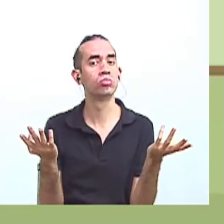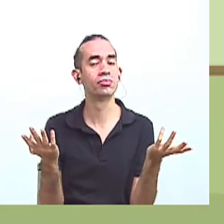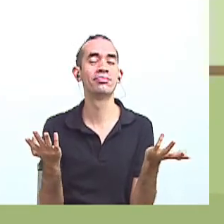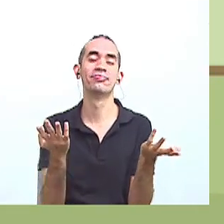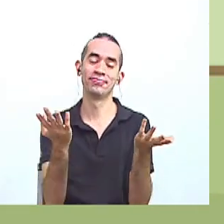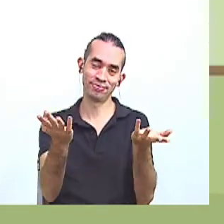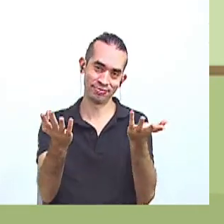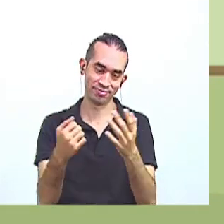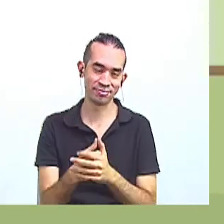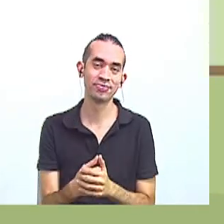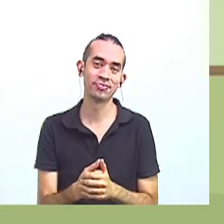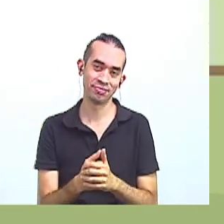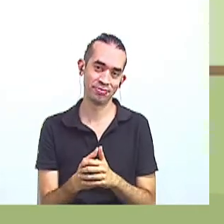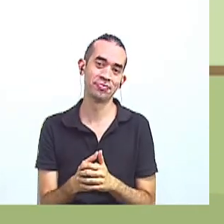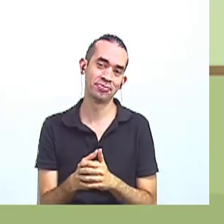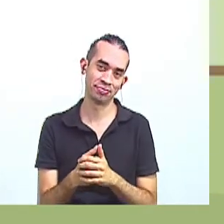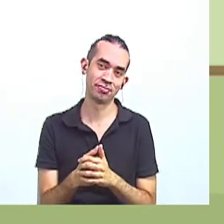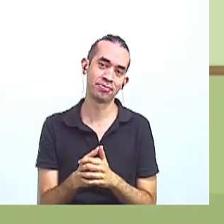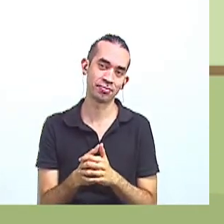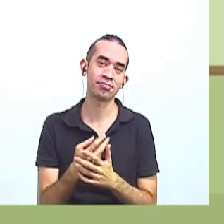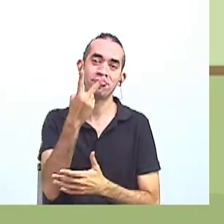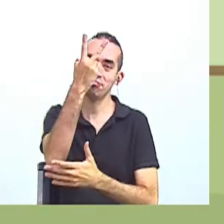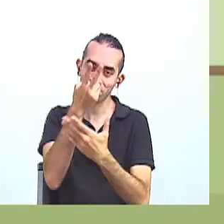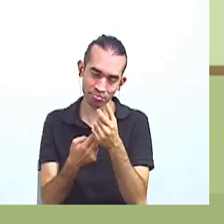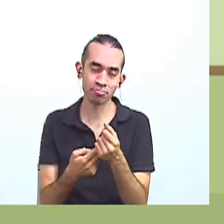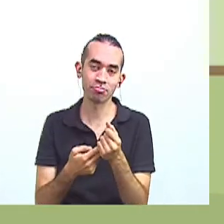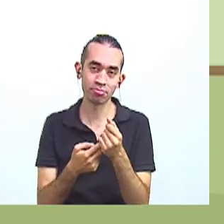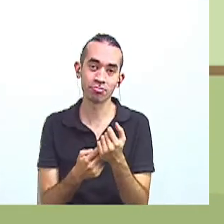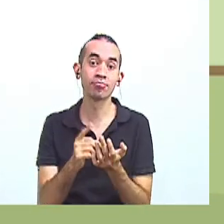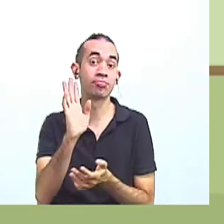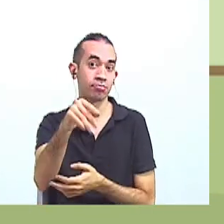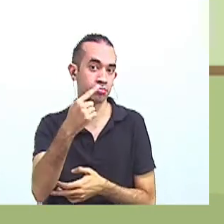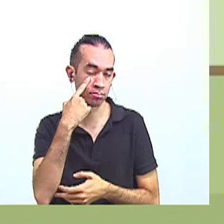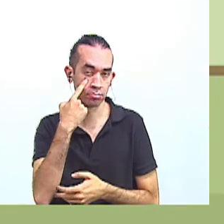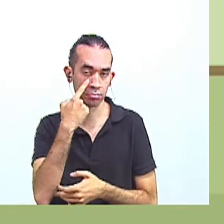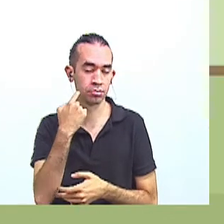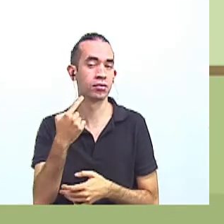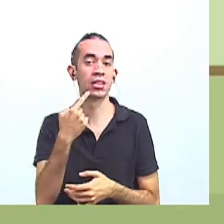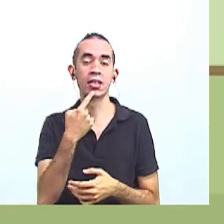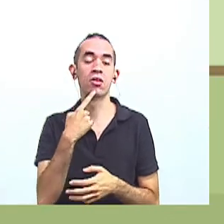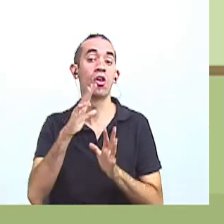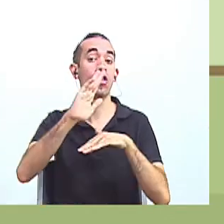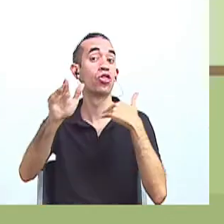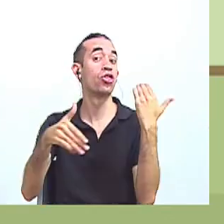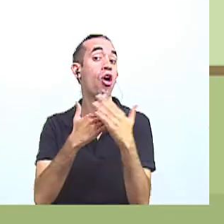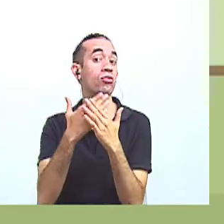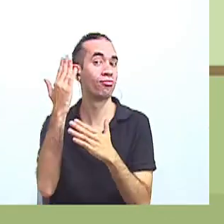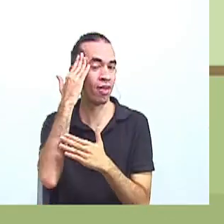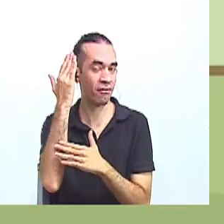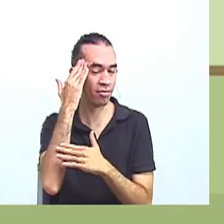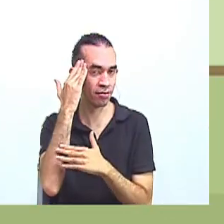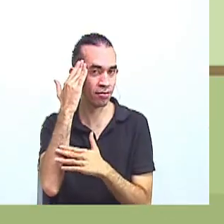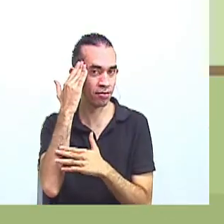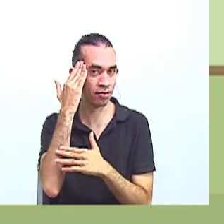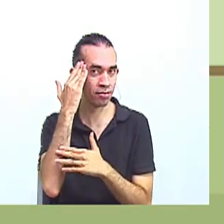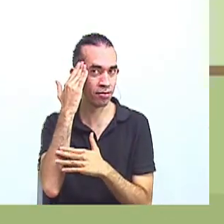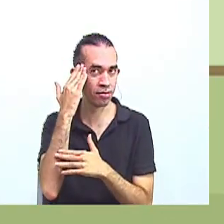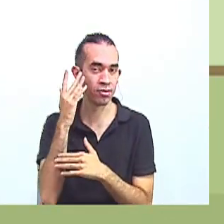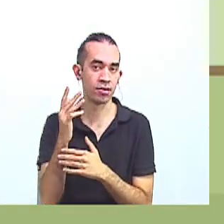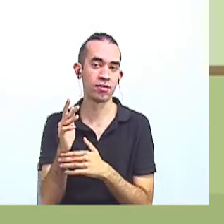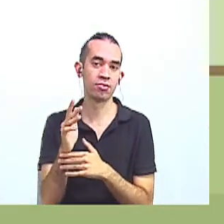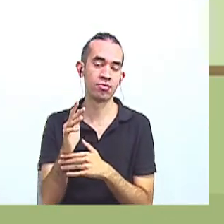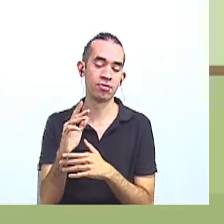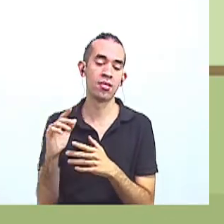Well, let me tell you that actually she talked about both. She said, everybody knows, and she started talking about a little bit about